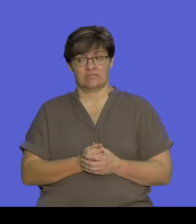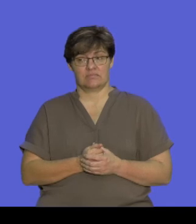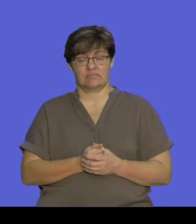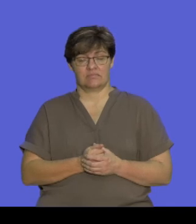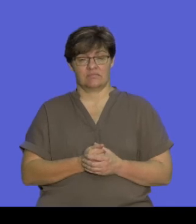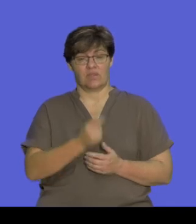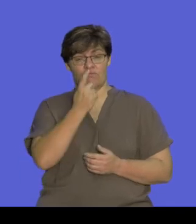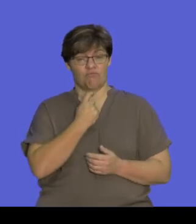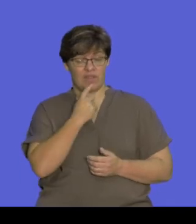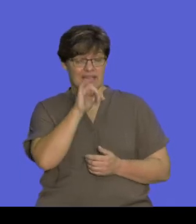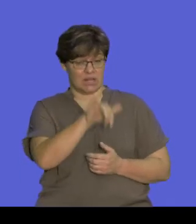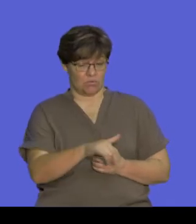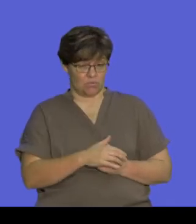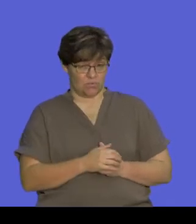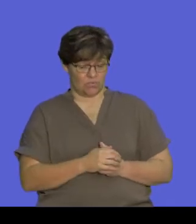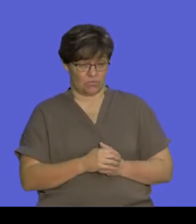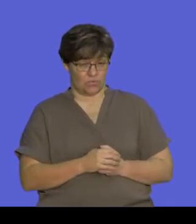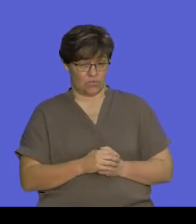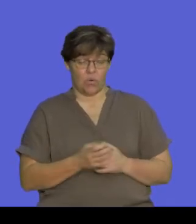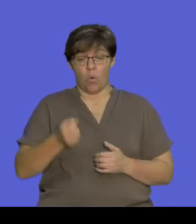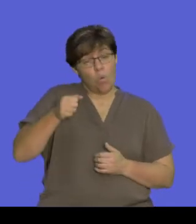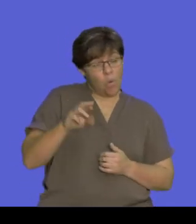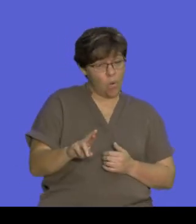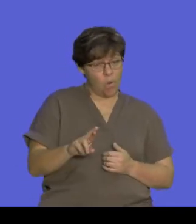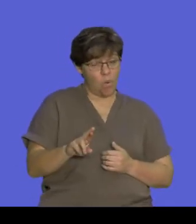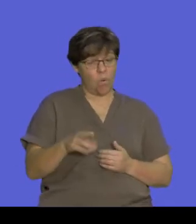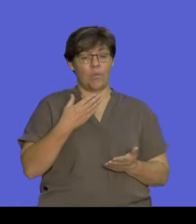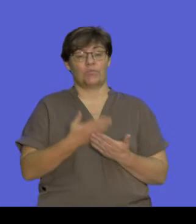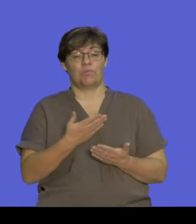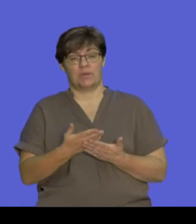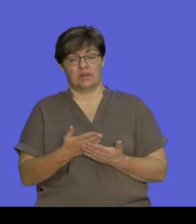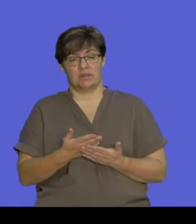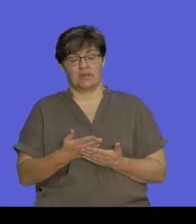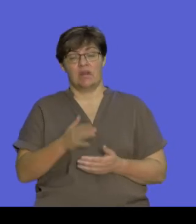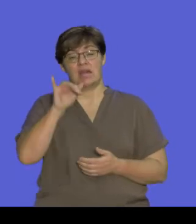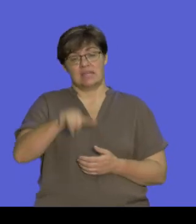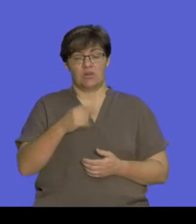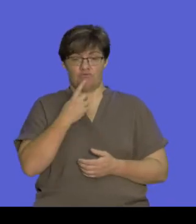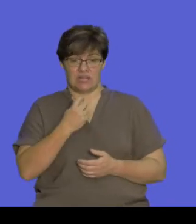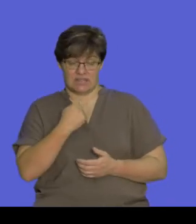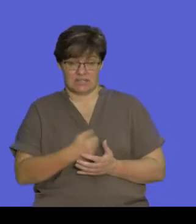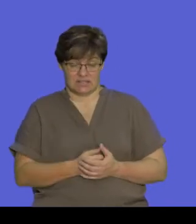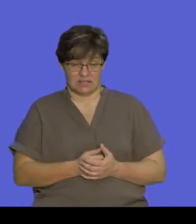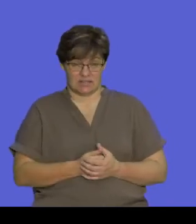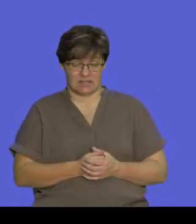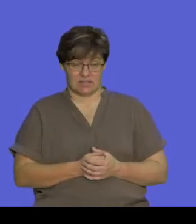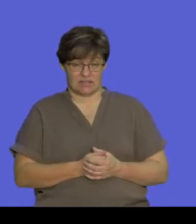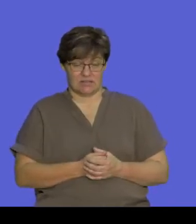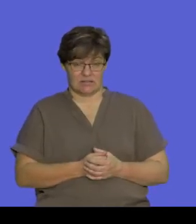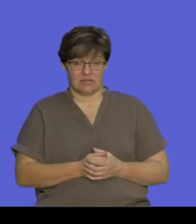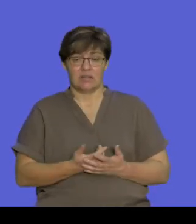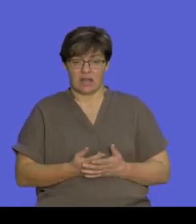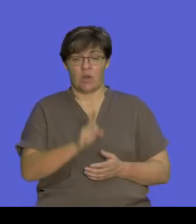red-yellow, or the probability of yellow-red, and that's going to be 1